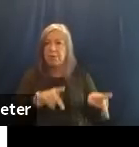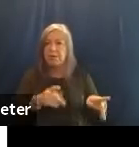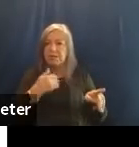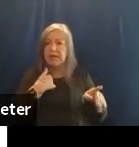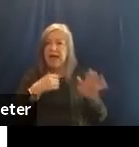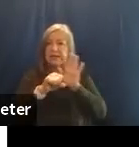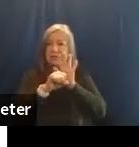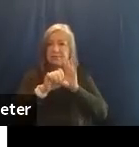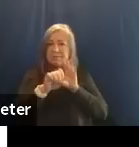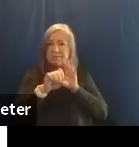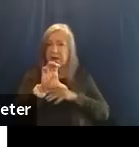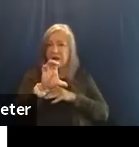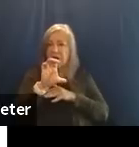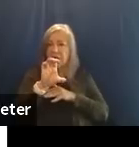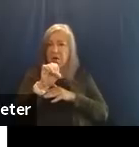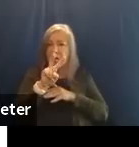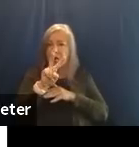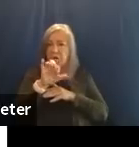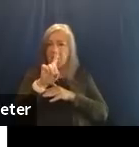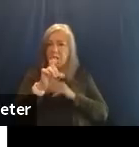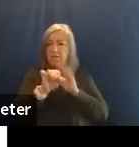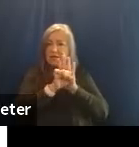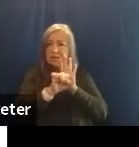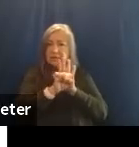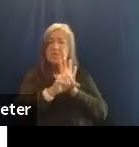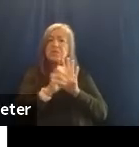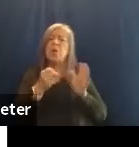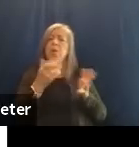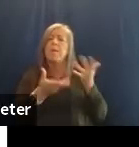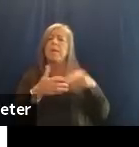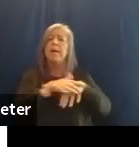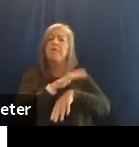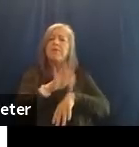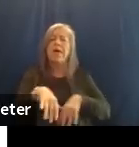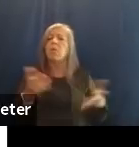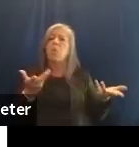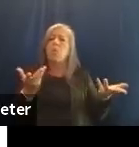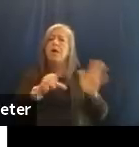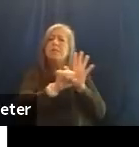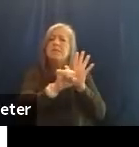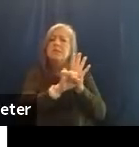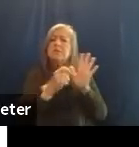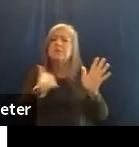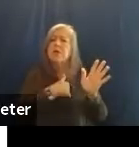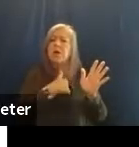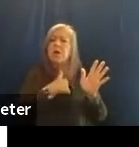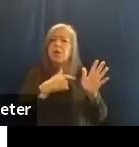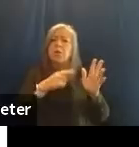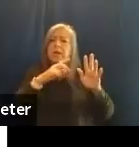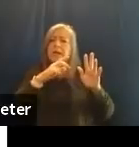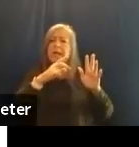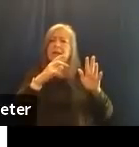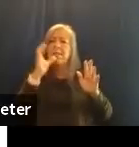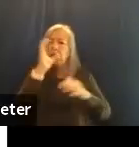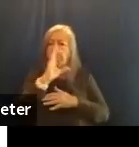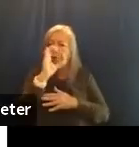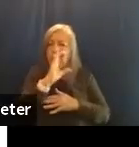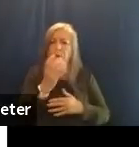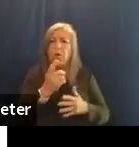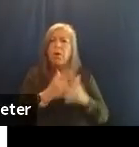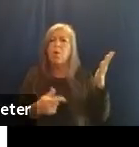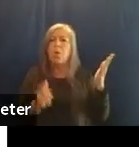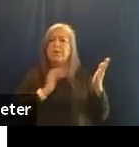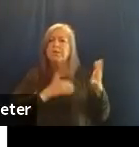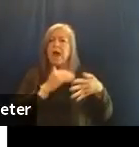about that? What are the symptoms, and then what we finally came up with? So